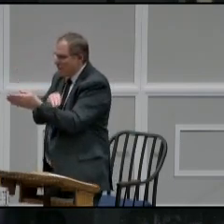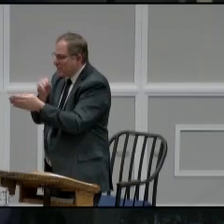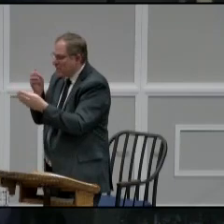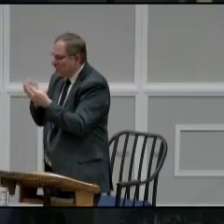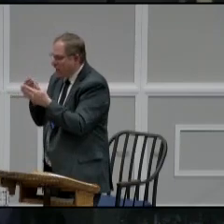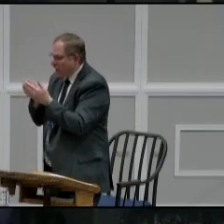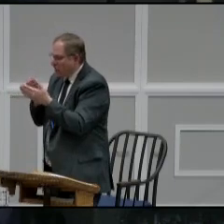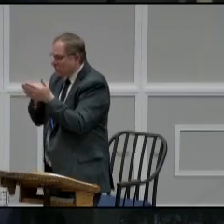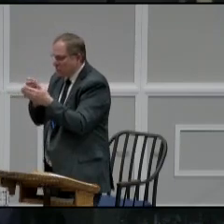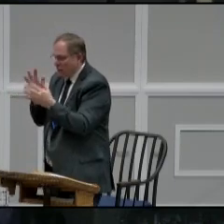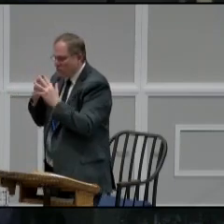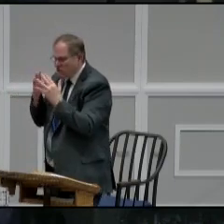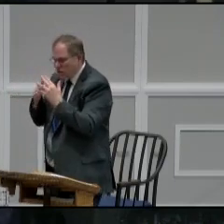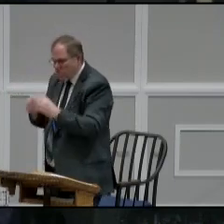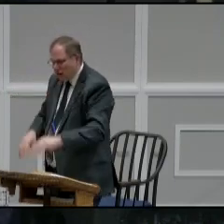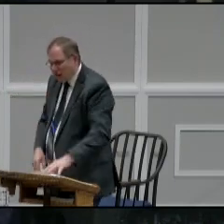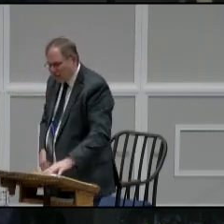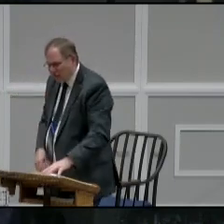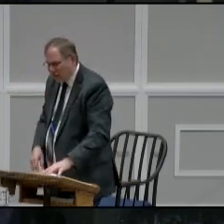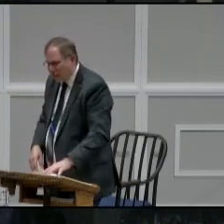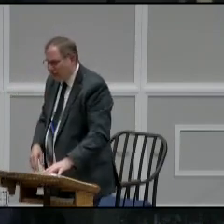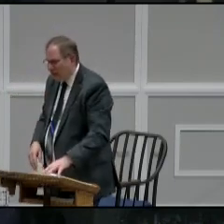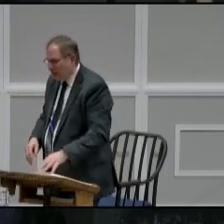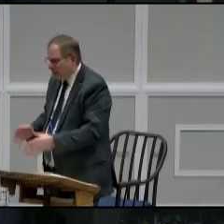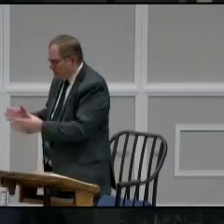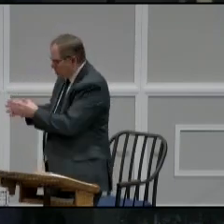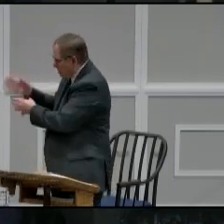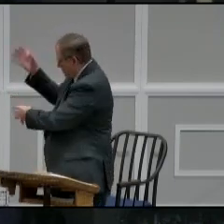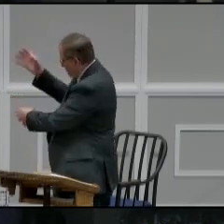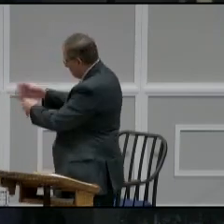no. To put on a little shelf